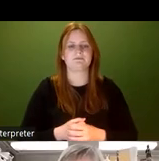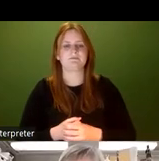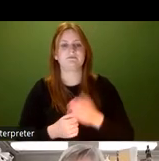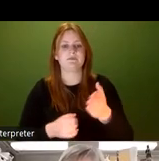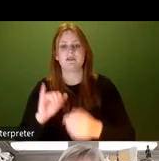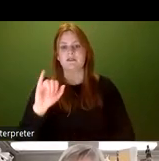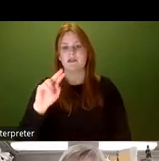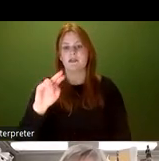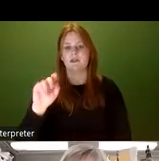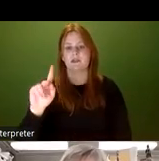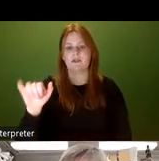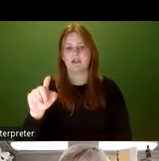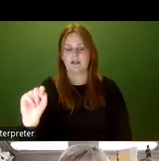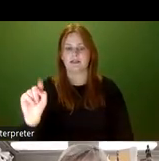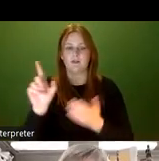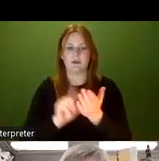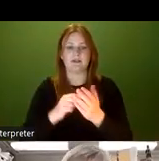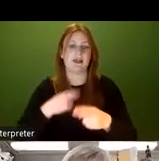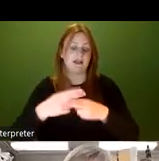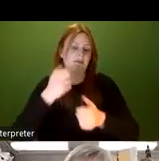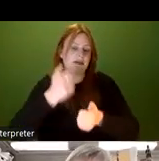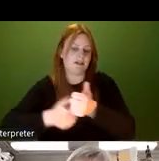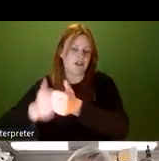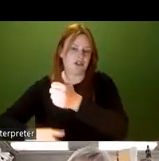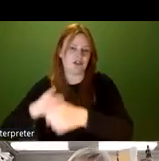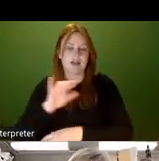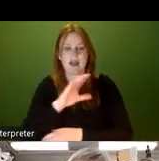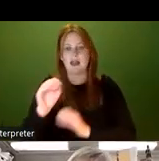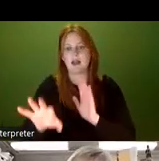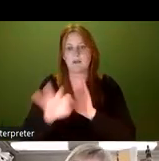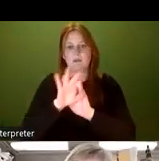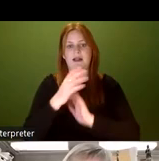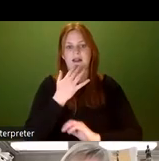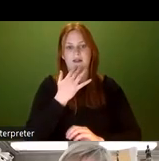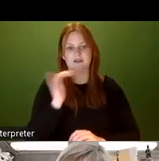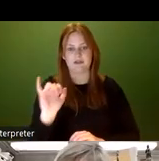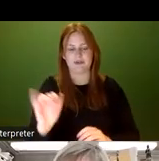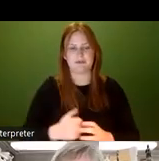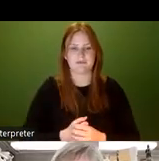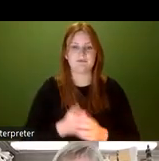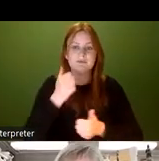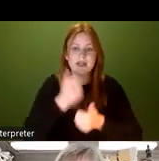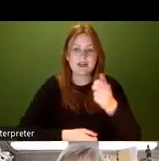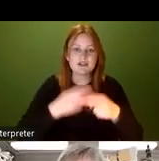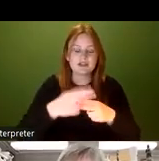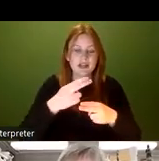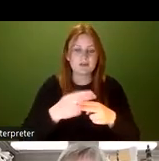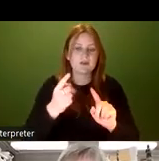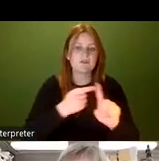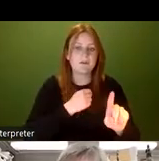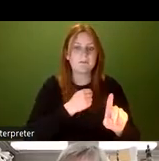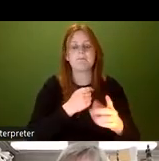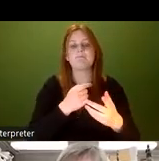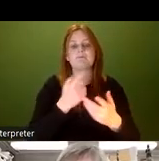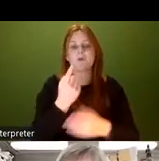series. I named them each one and I chose the colors, and each one is actually named after one of the